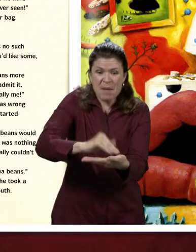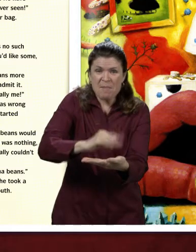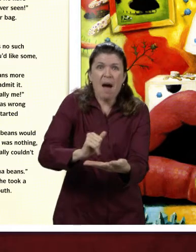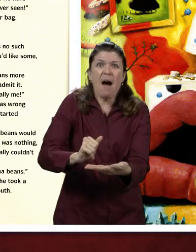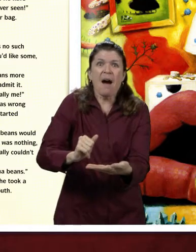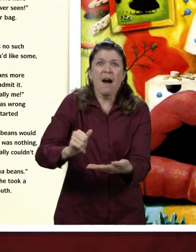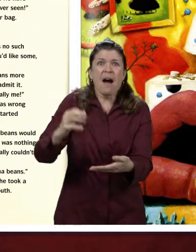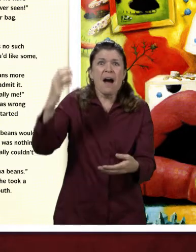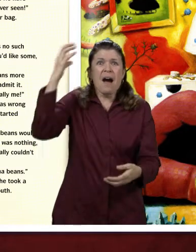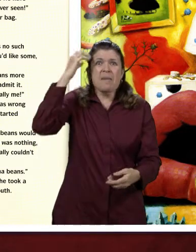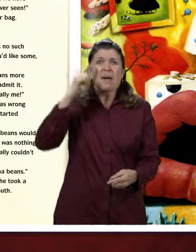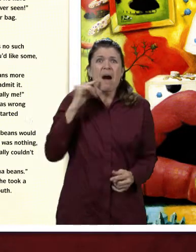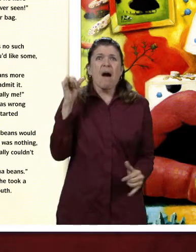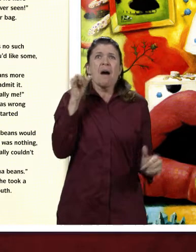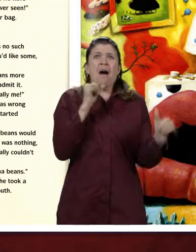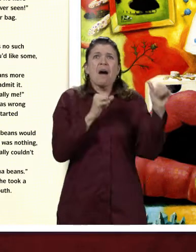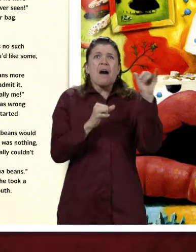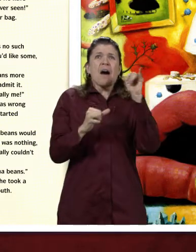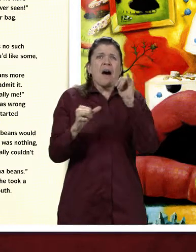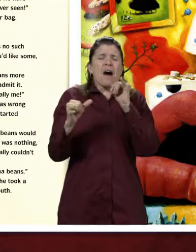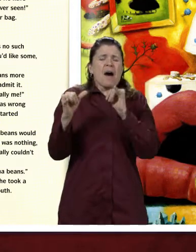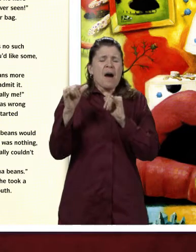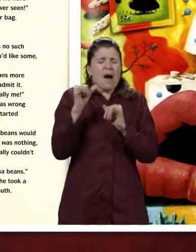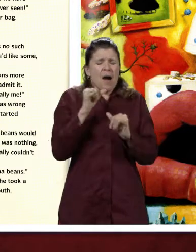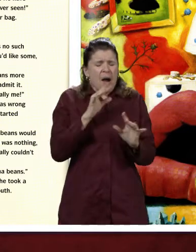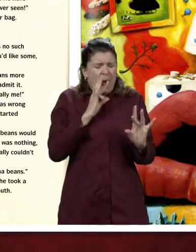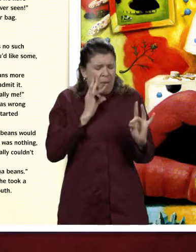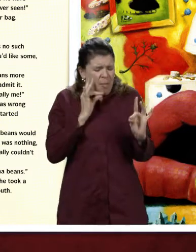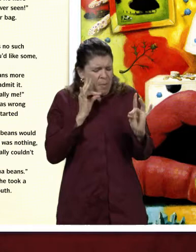Mmm, said Camilla.